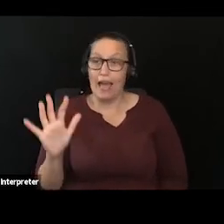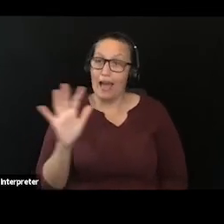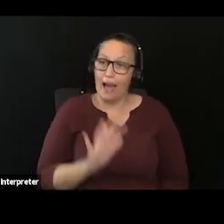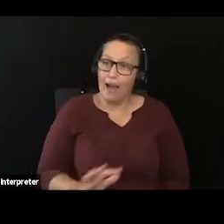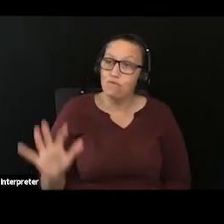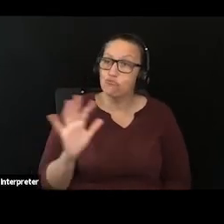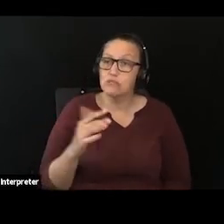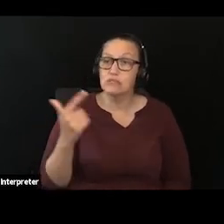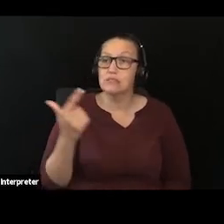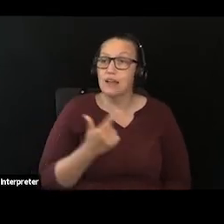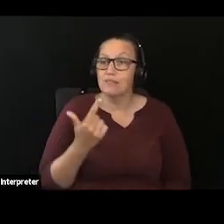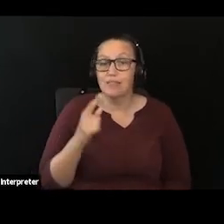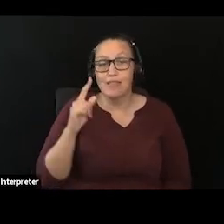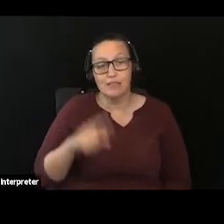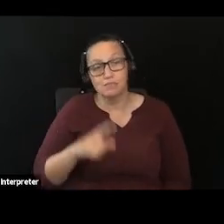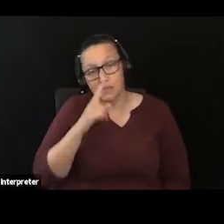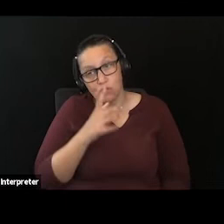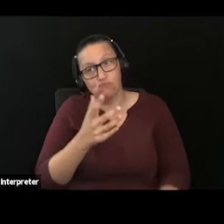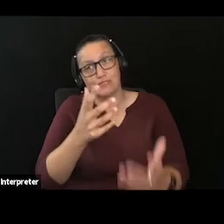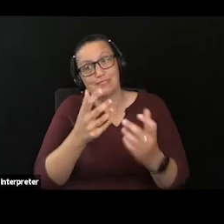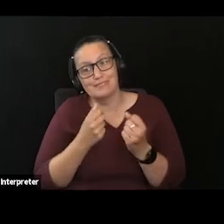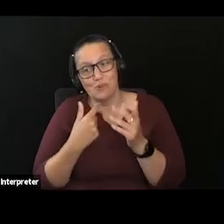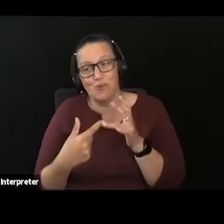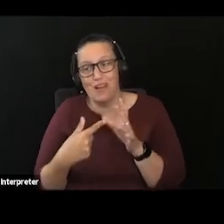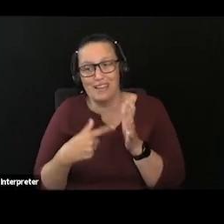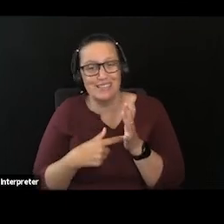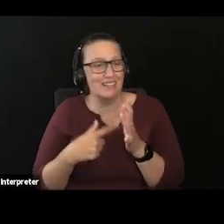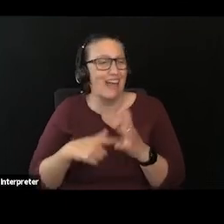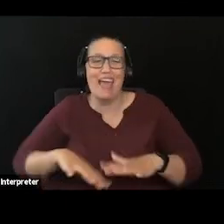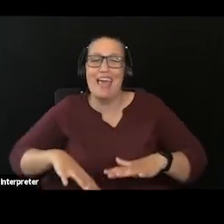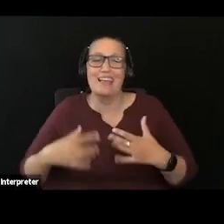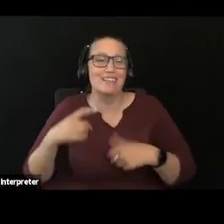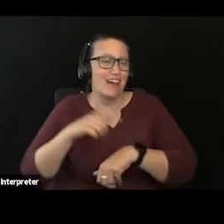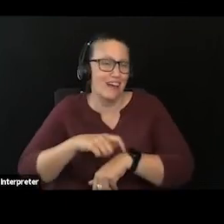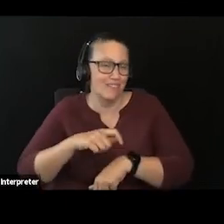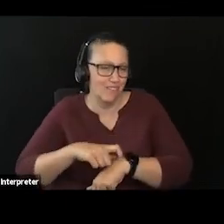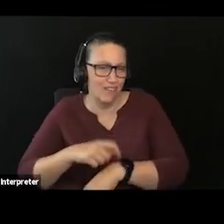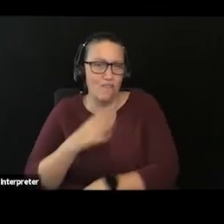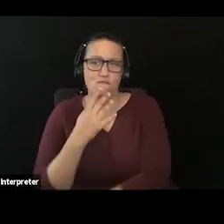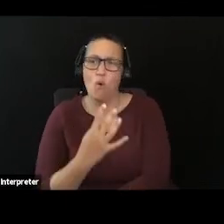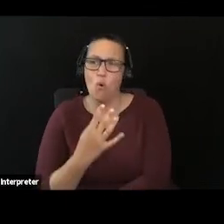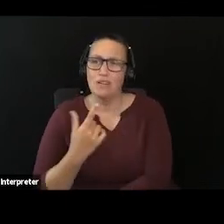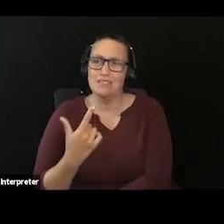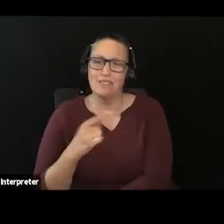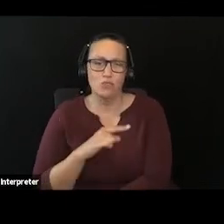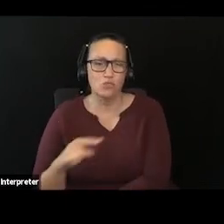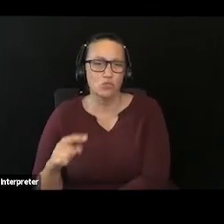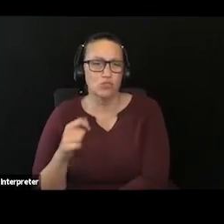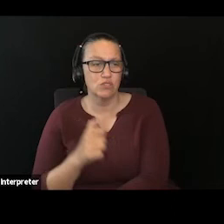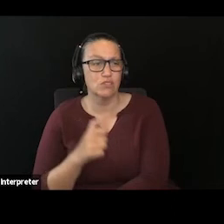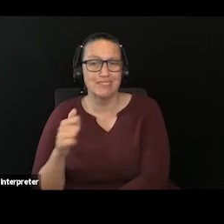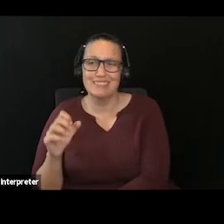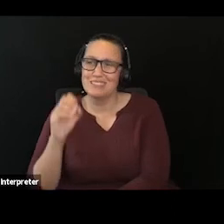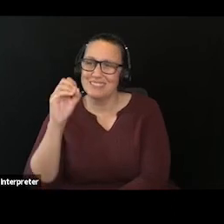at any one time. So that means that between 47 and 66% of the cohort were on OAT at any one